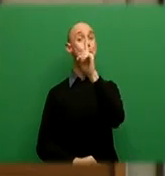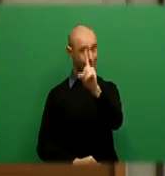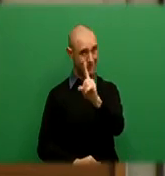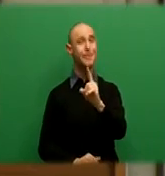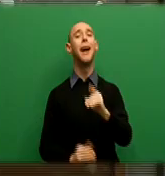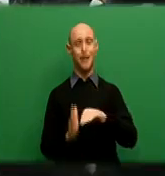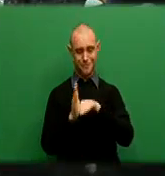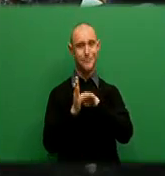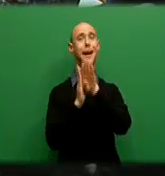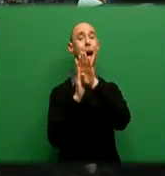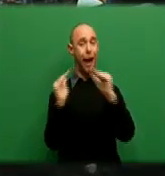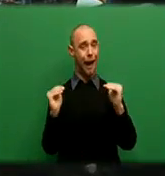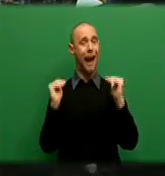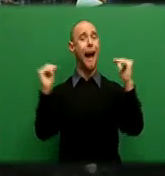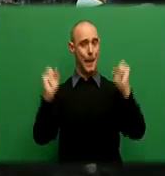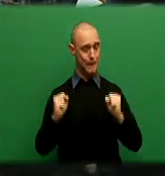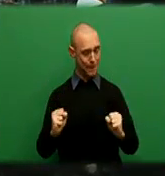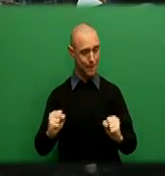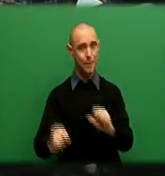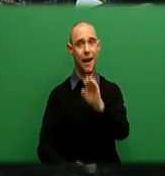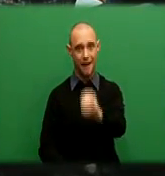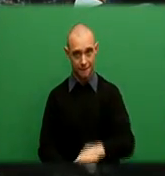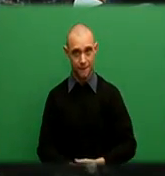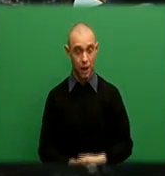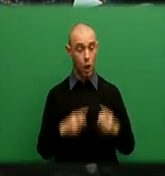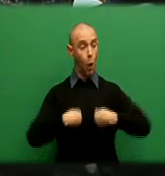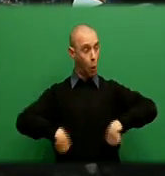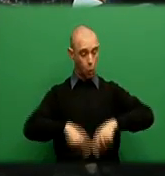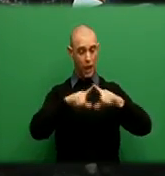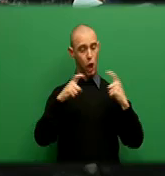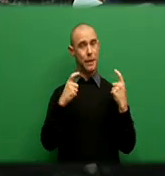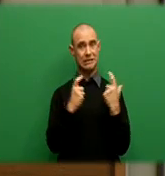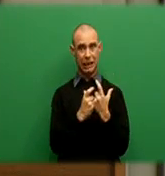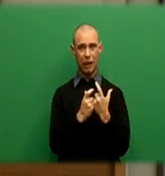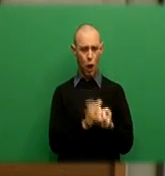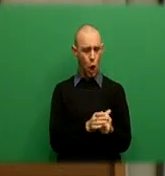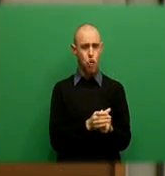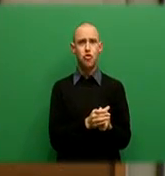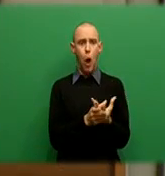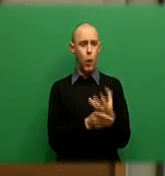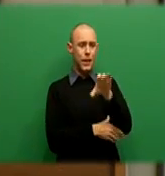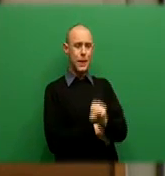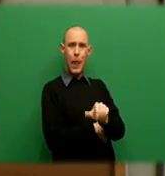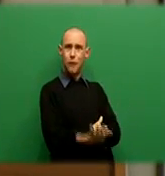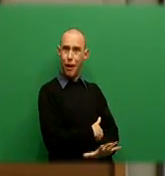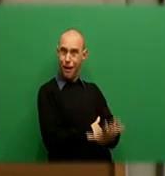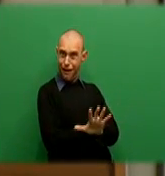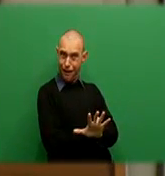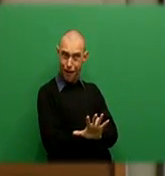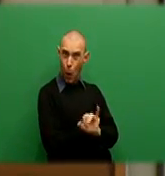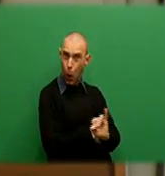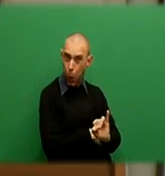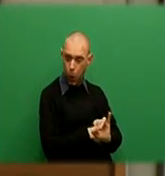levels. The committee remains concerned about the weak growth outlook amid negative business